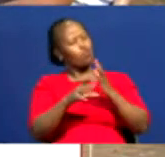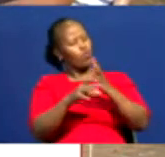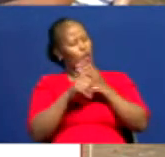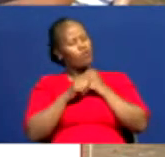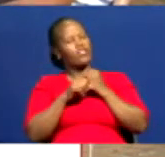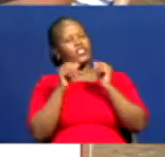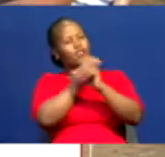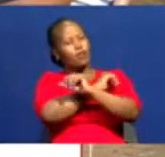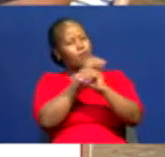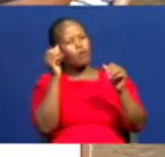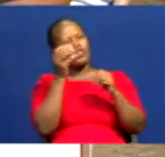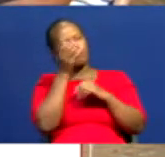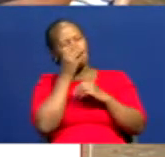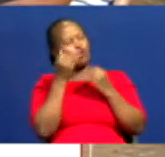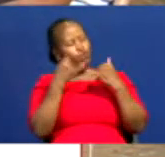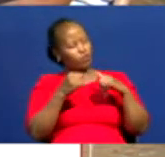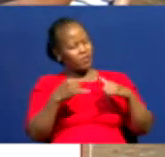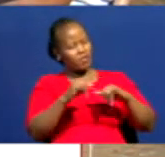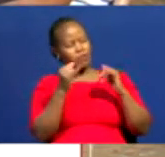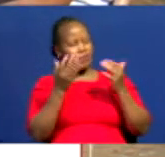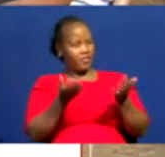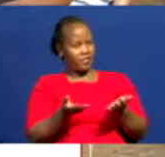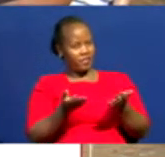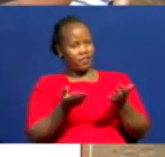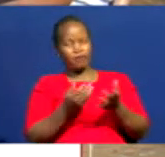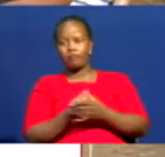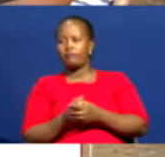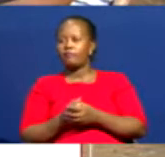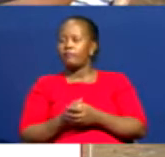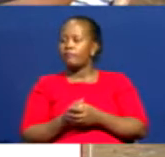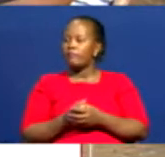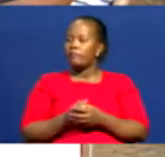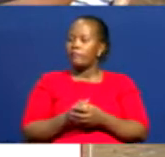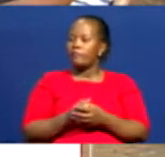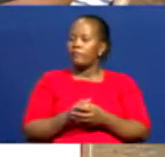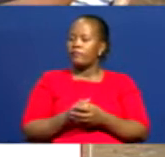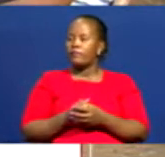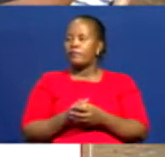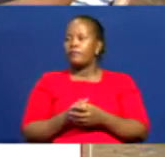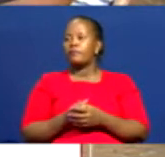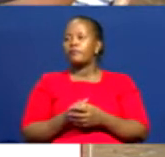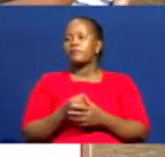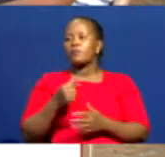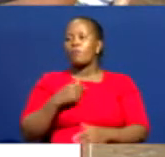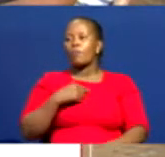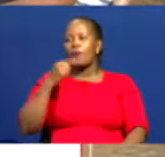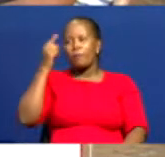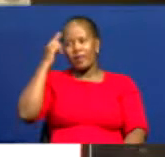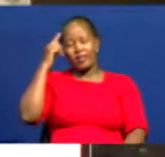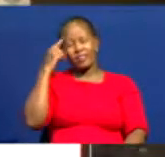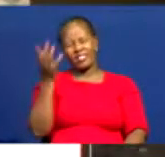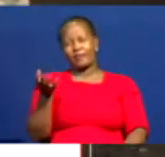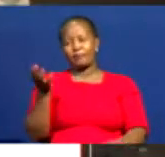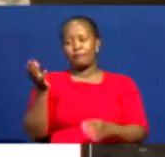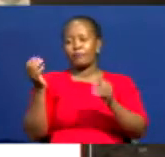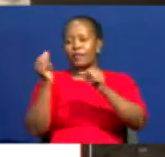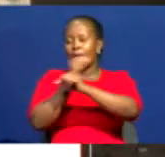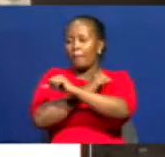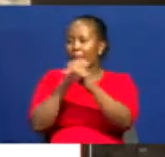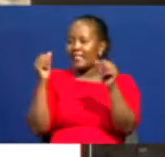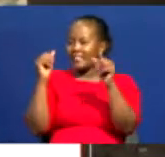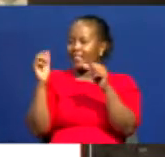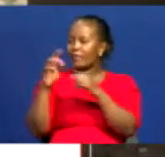President William Ruto is going to yield fruit? Okay, I think because he's president of the Republic of